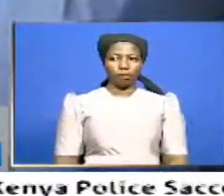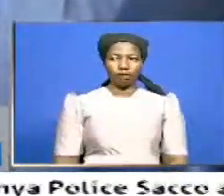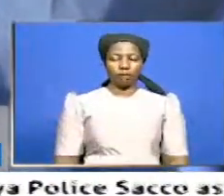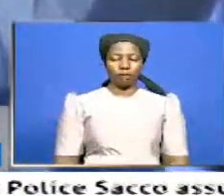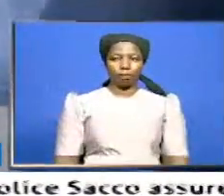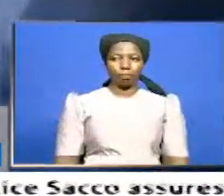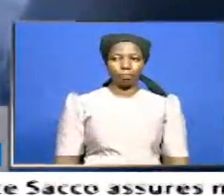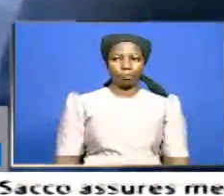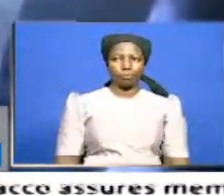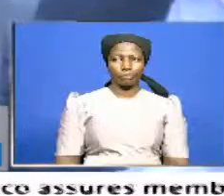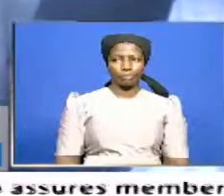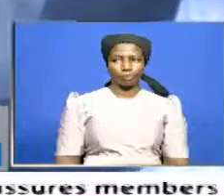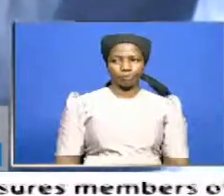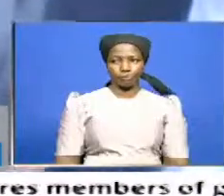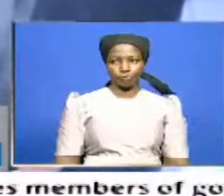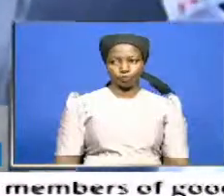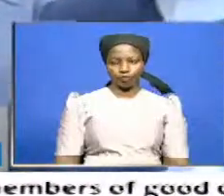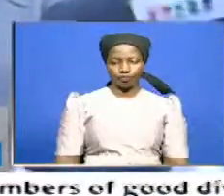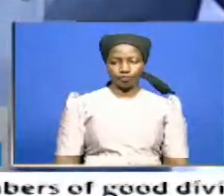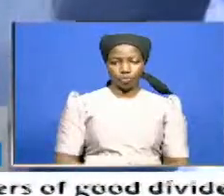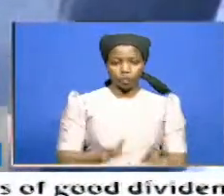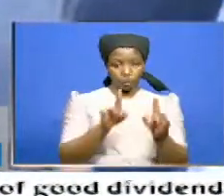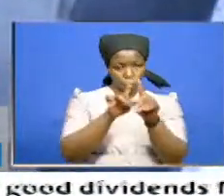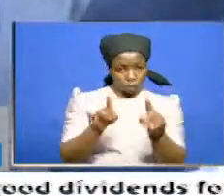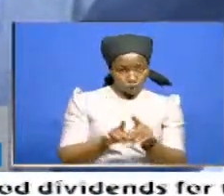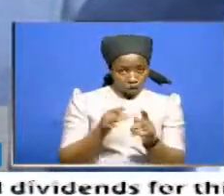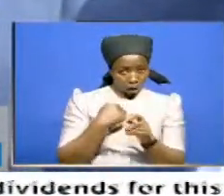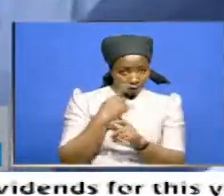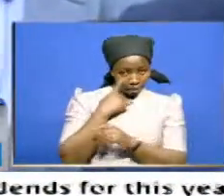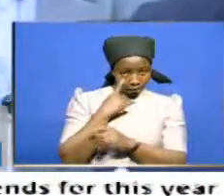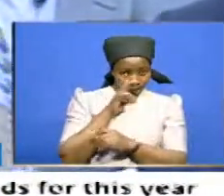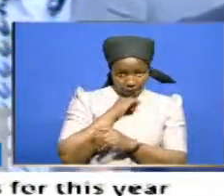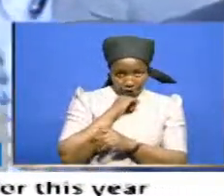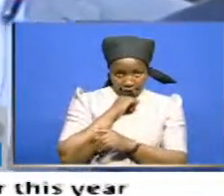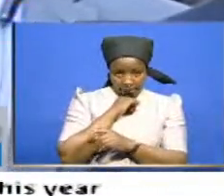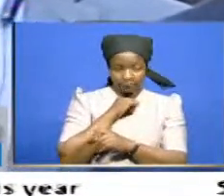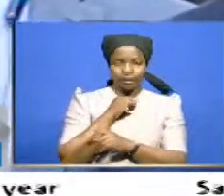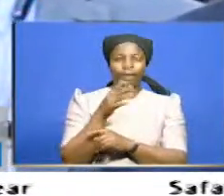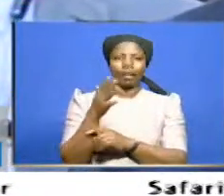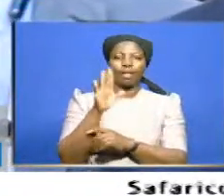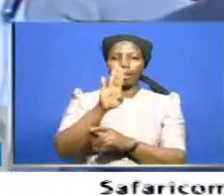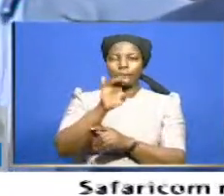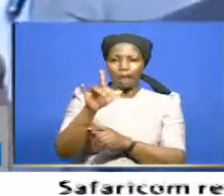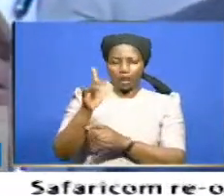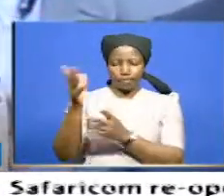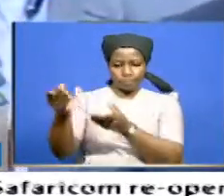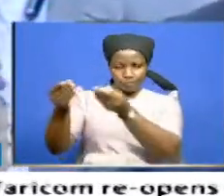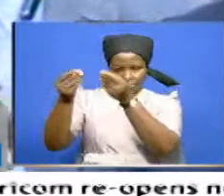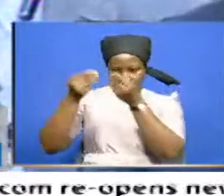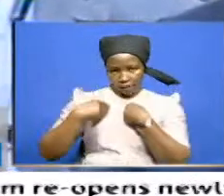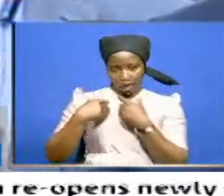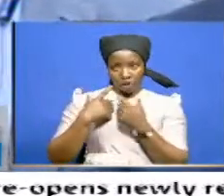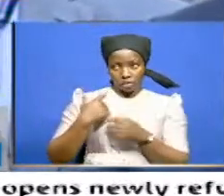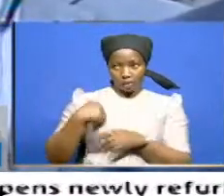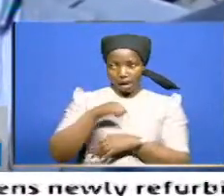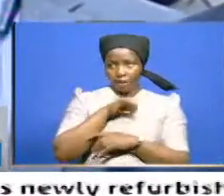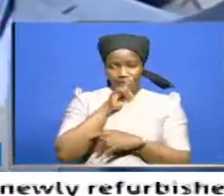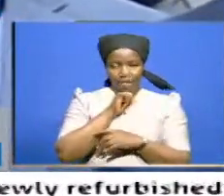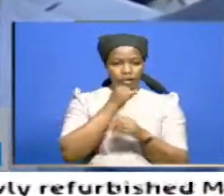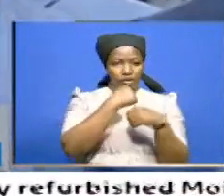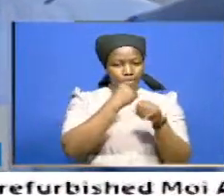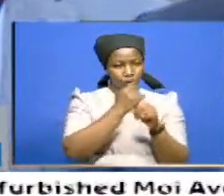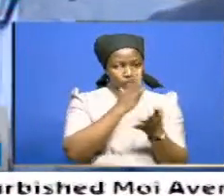Okay, and also you saw we have been handed over the draft bill. We shall ensure that the bill which Kenyans signed